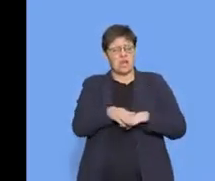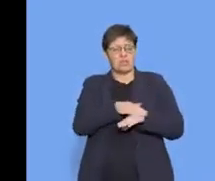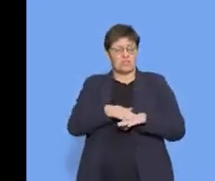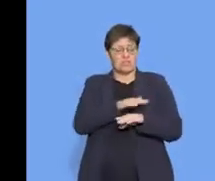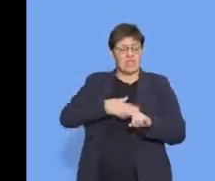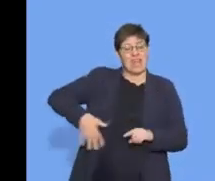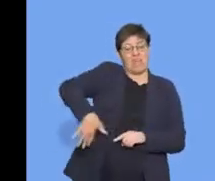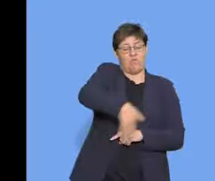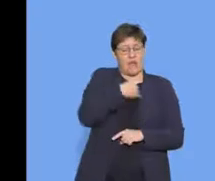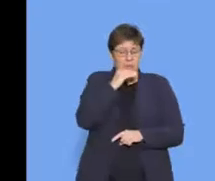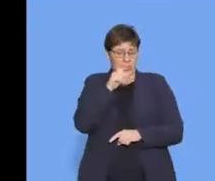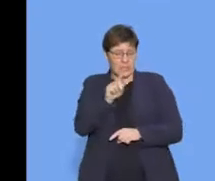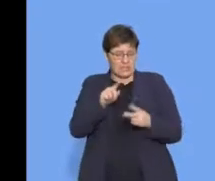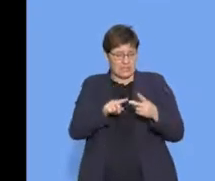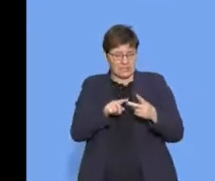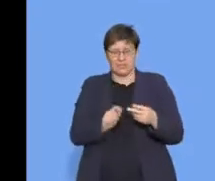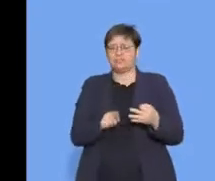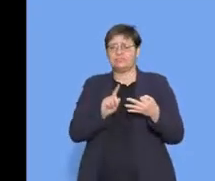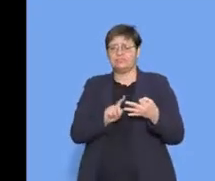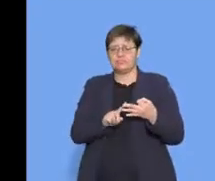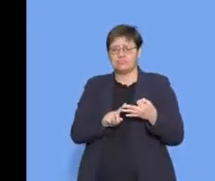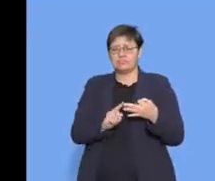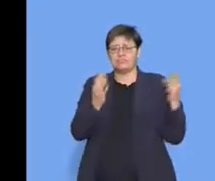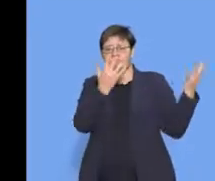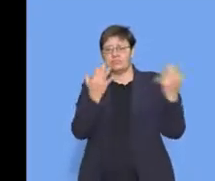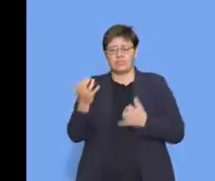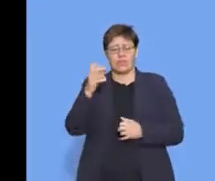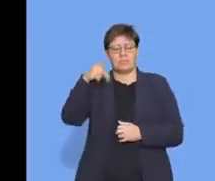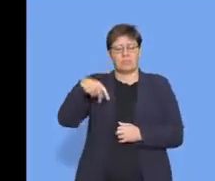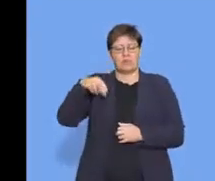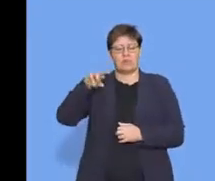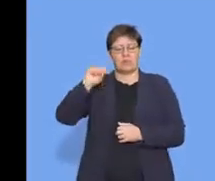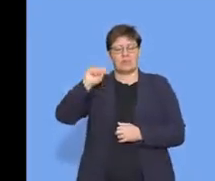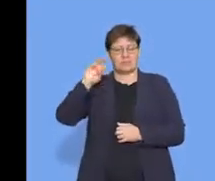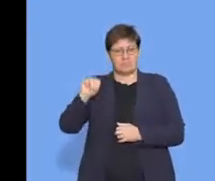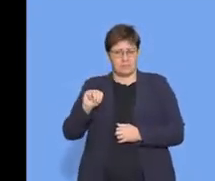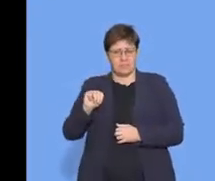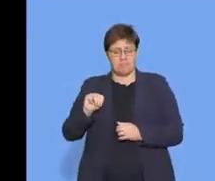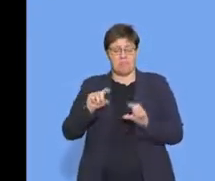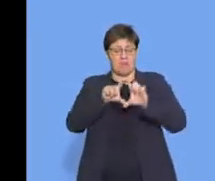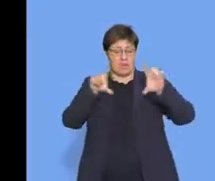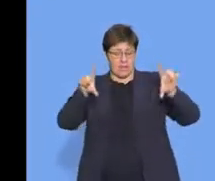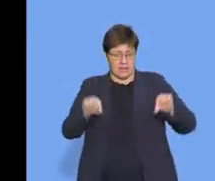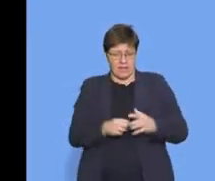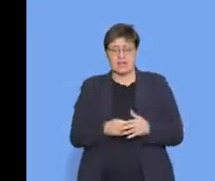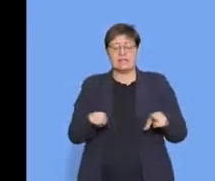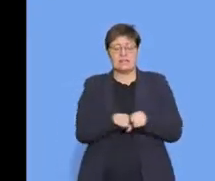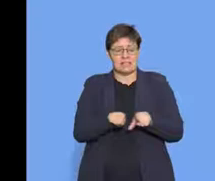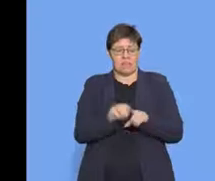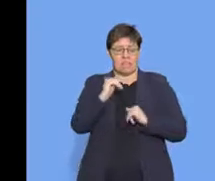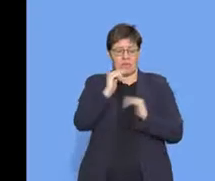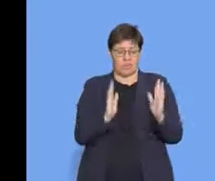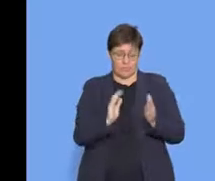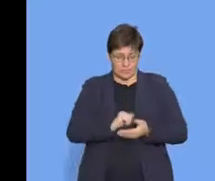means. Then we are going to look at how I would calculate the surface area of rectangular prisms as well as the